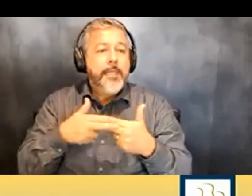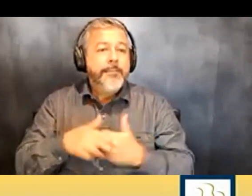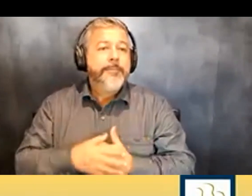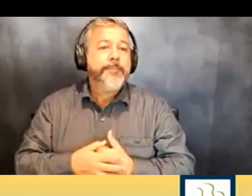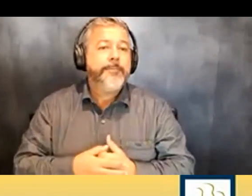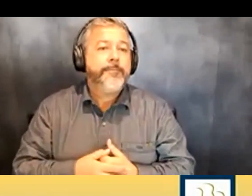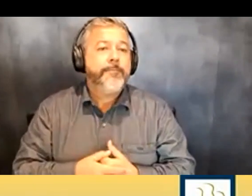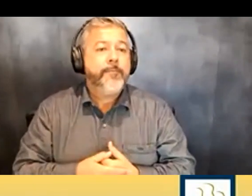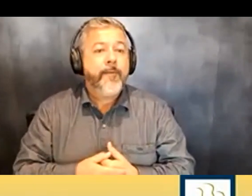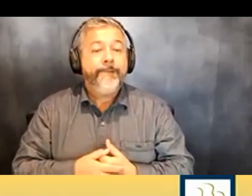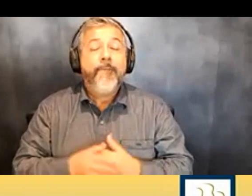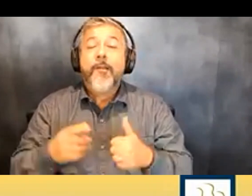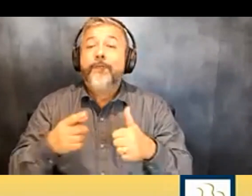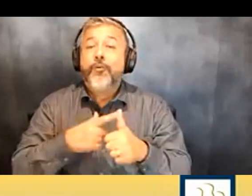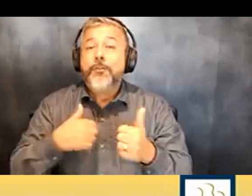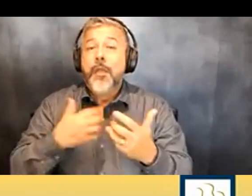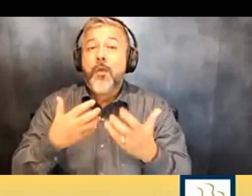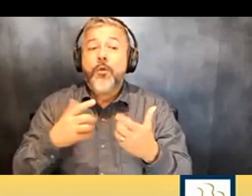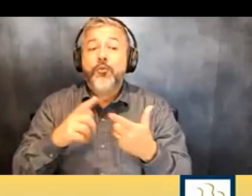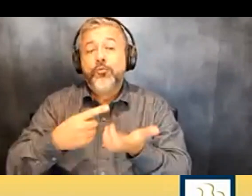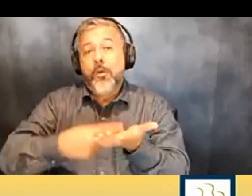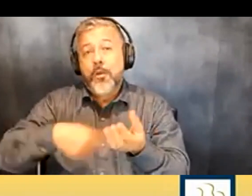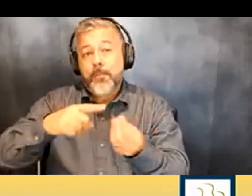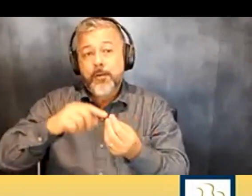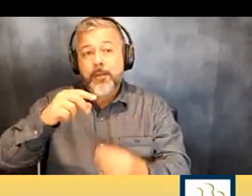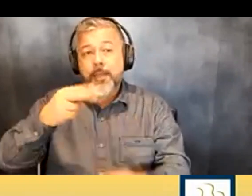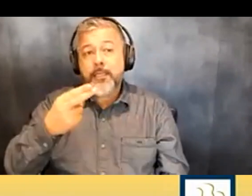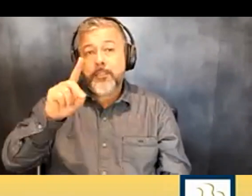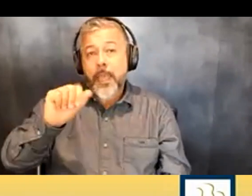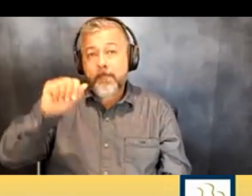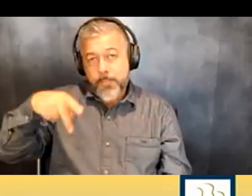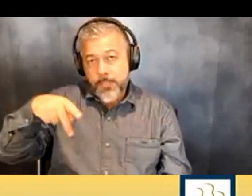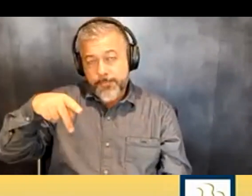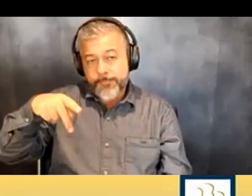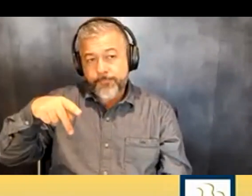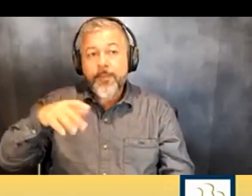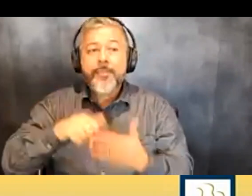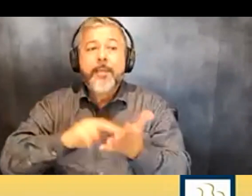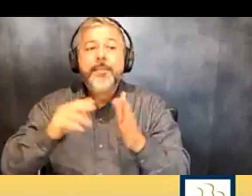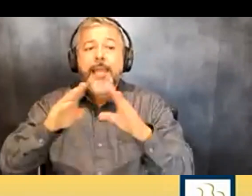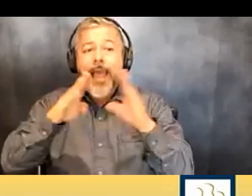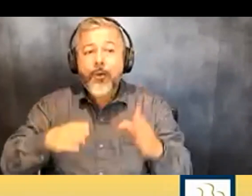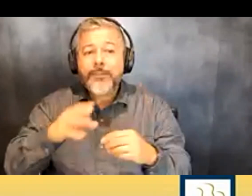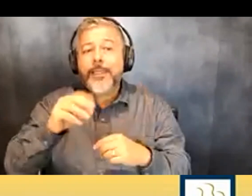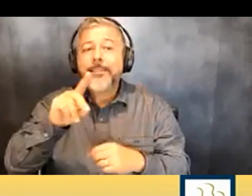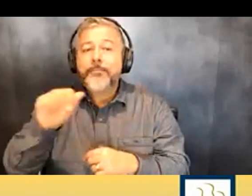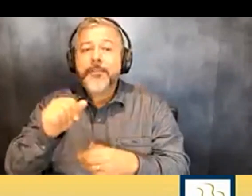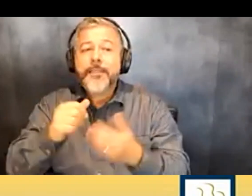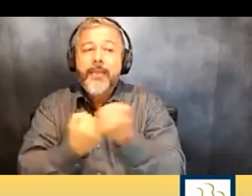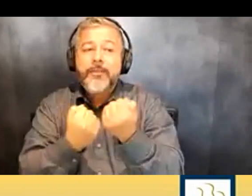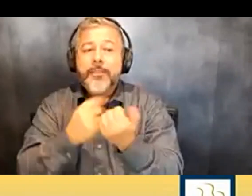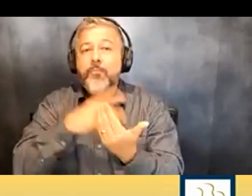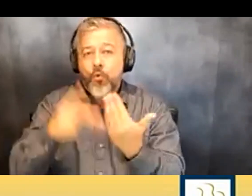So first, want to go and talk about HDAP. So that's the Housing and Disability Advocacy